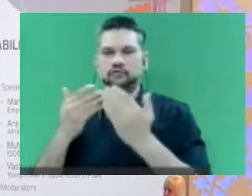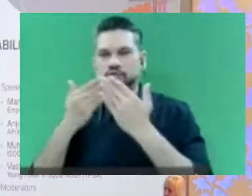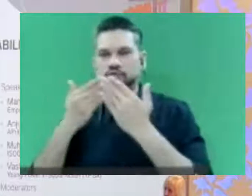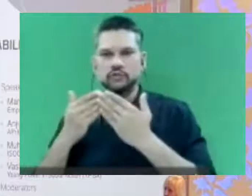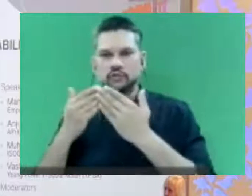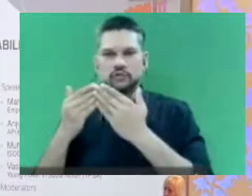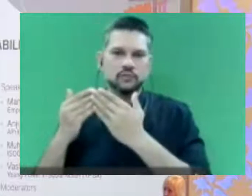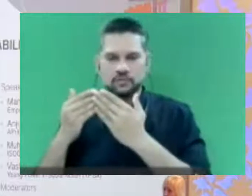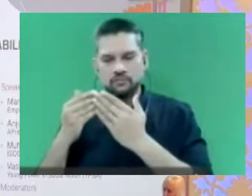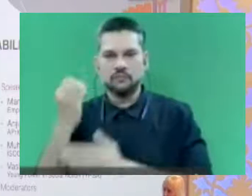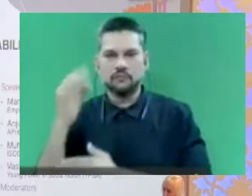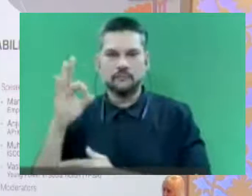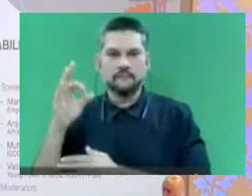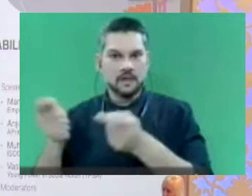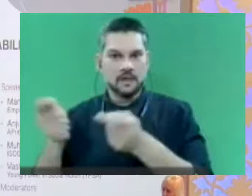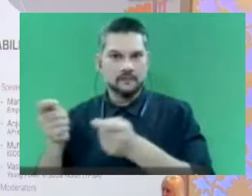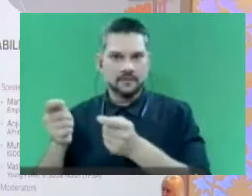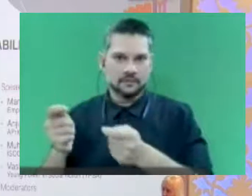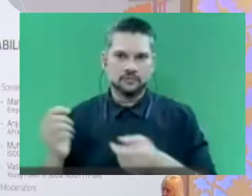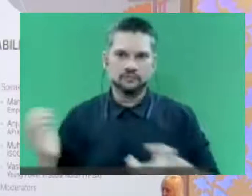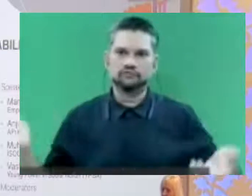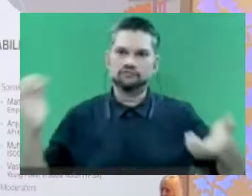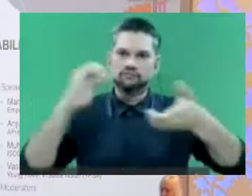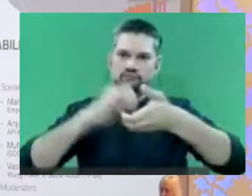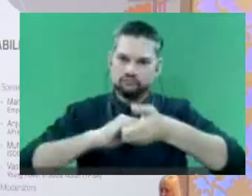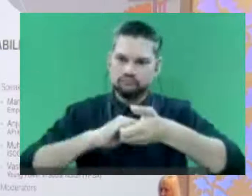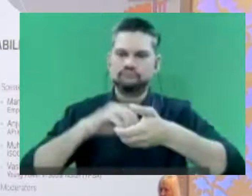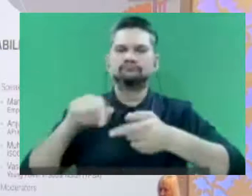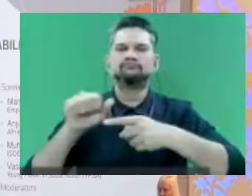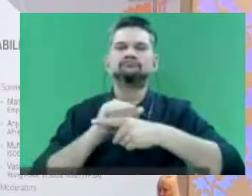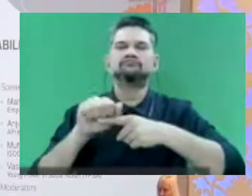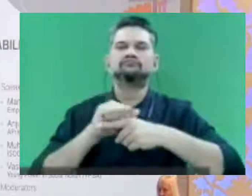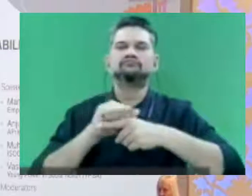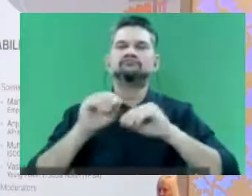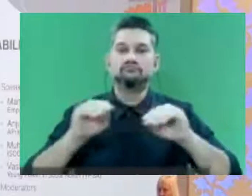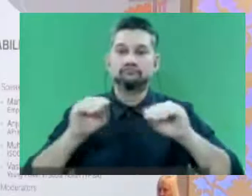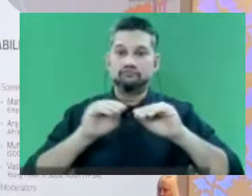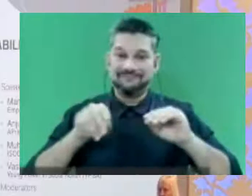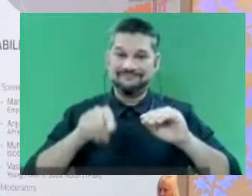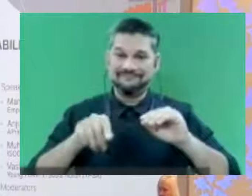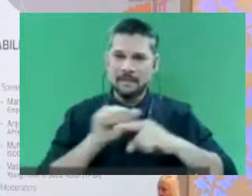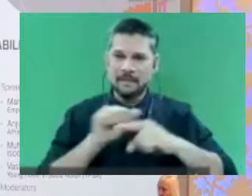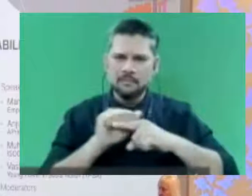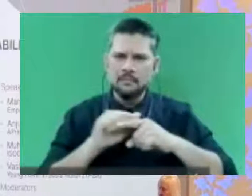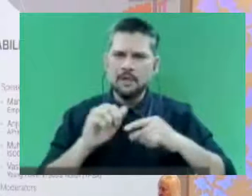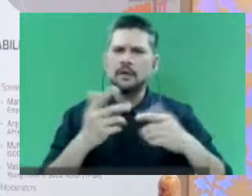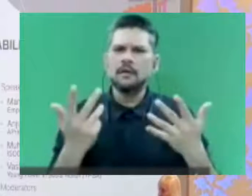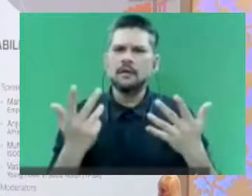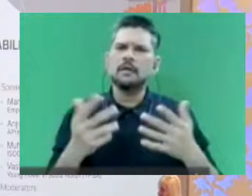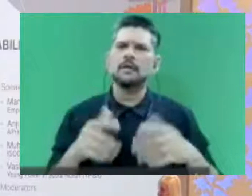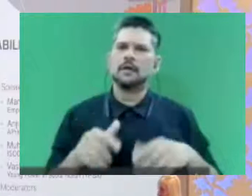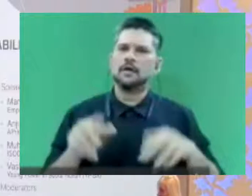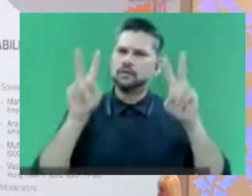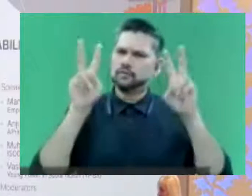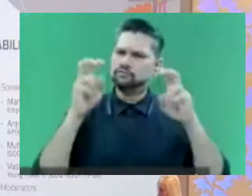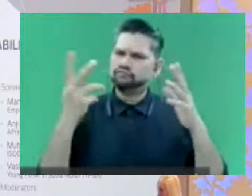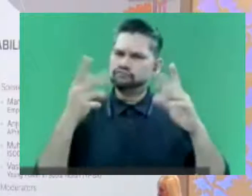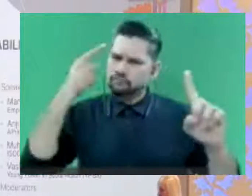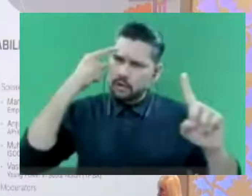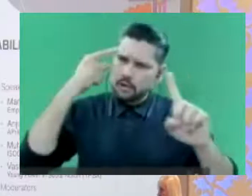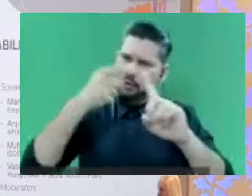it gives an opportunity through this leadership training to find